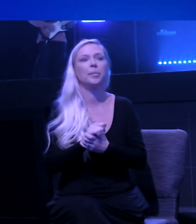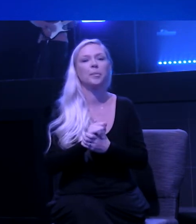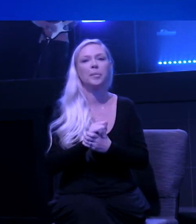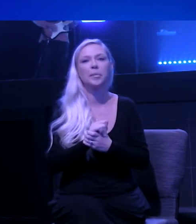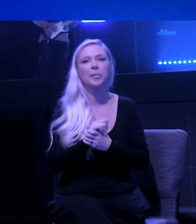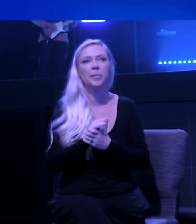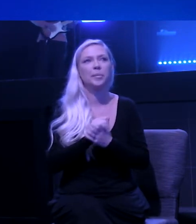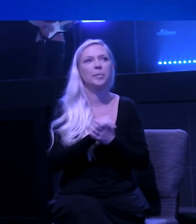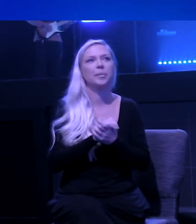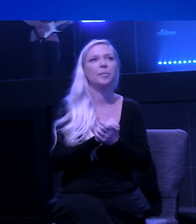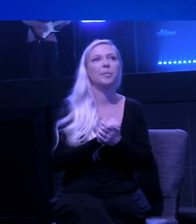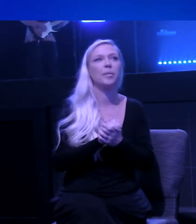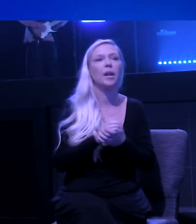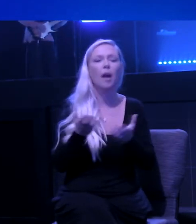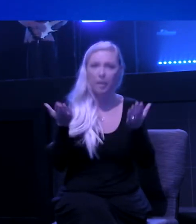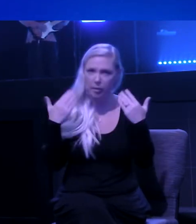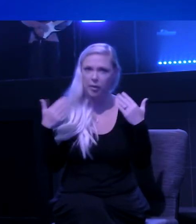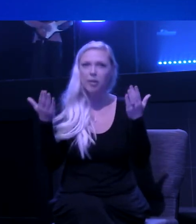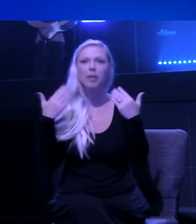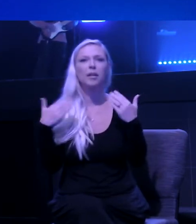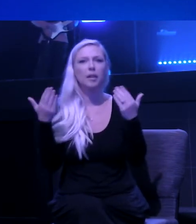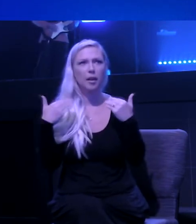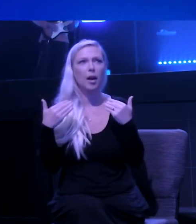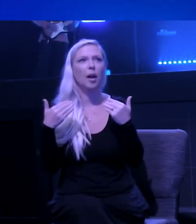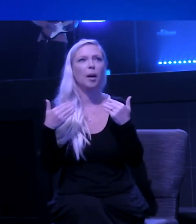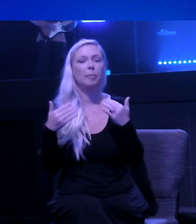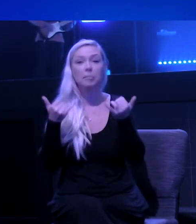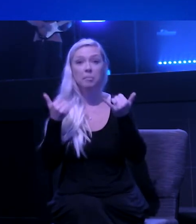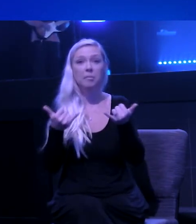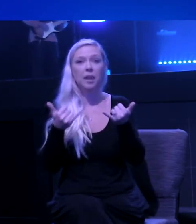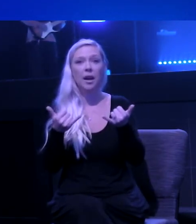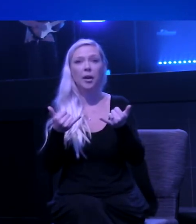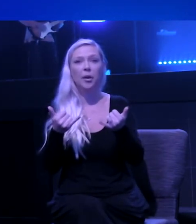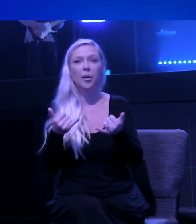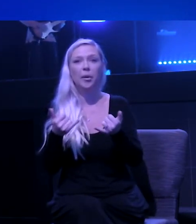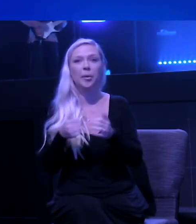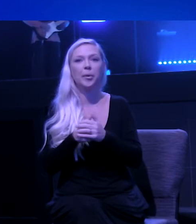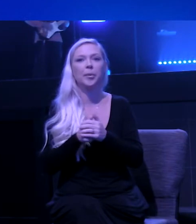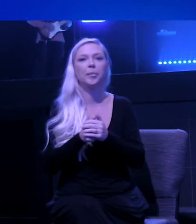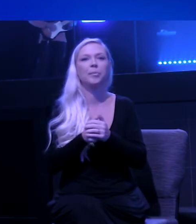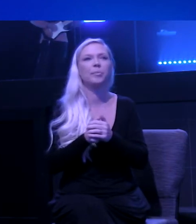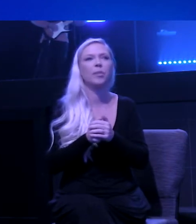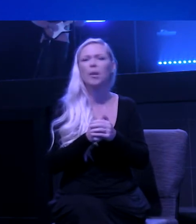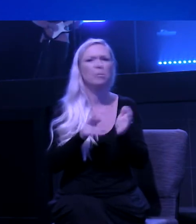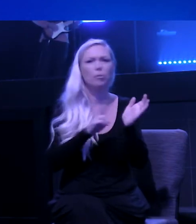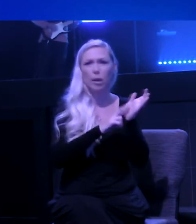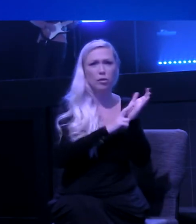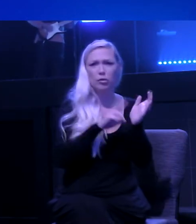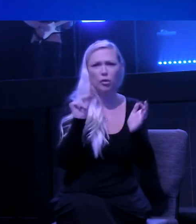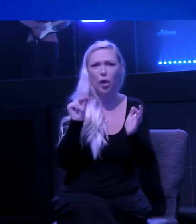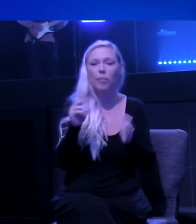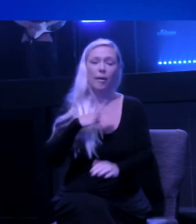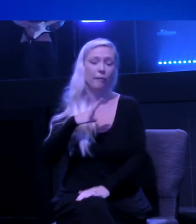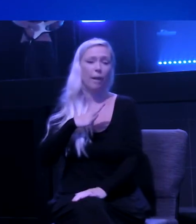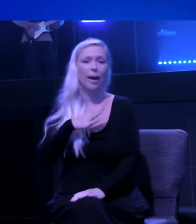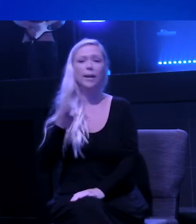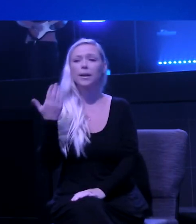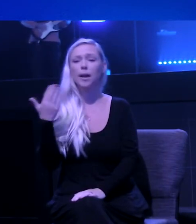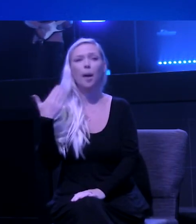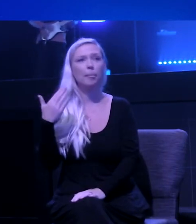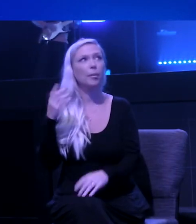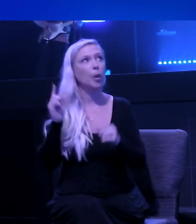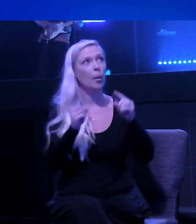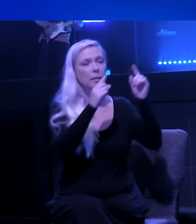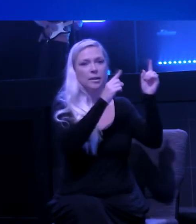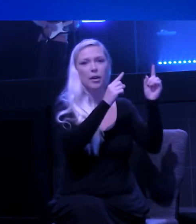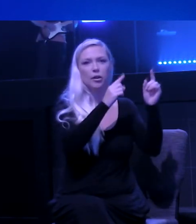the lobby. Just let us know. Come on upstairs, like right now. Even if you haven't signed up, go to that table. We'll get you upstairs.